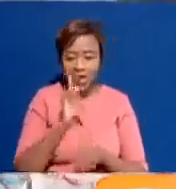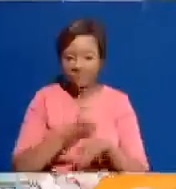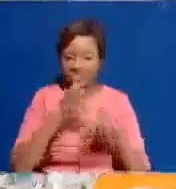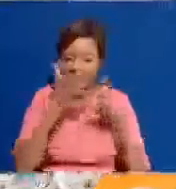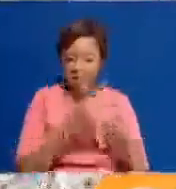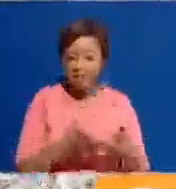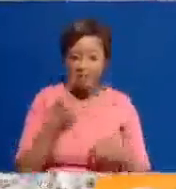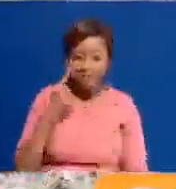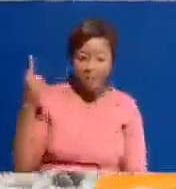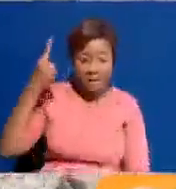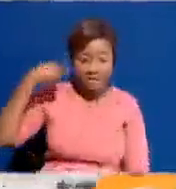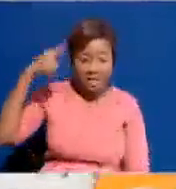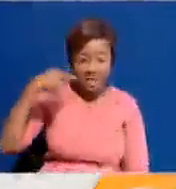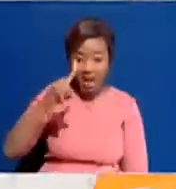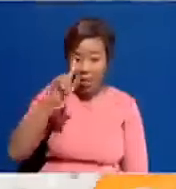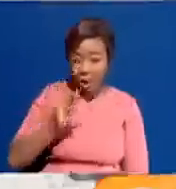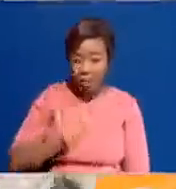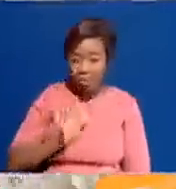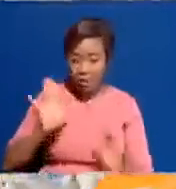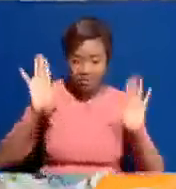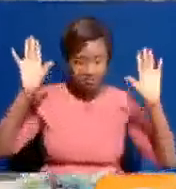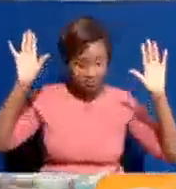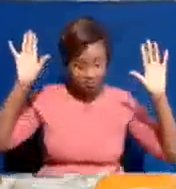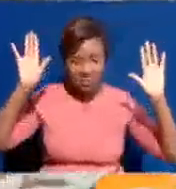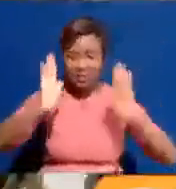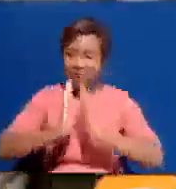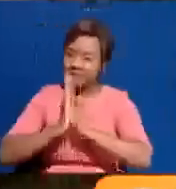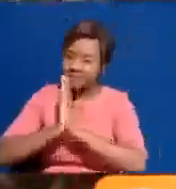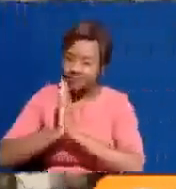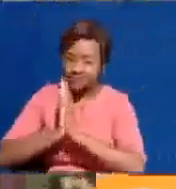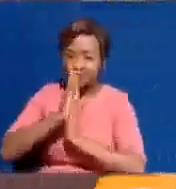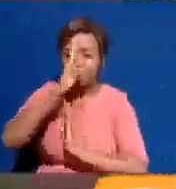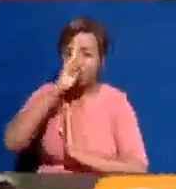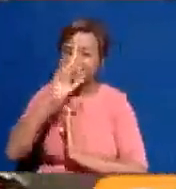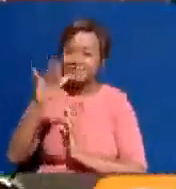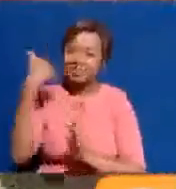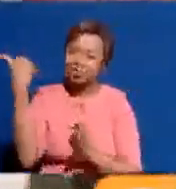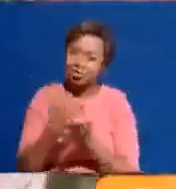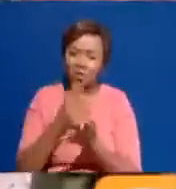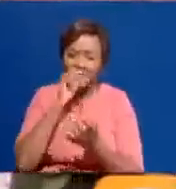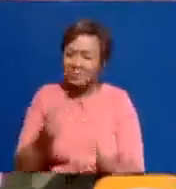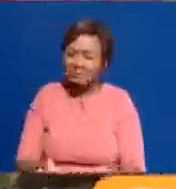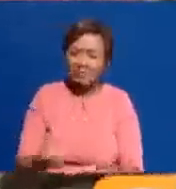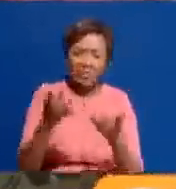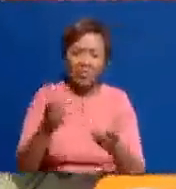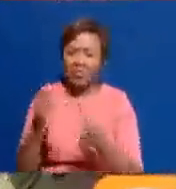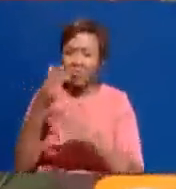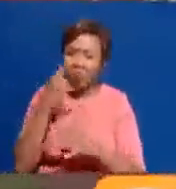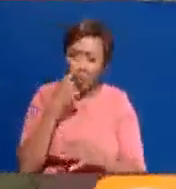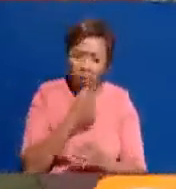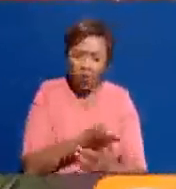Nairobi's Mathare slum, a mother took to the streets to plead to police officers to stop hurling the tear gas canisters at their